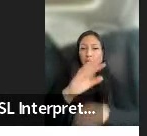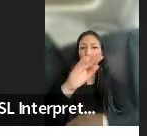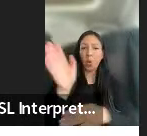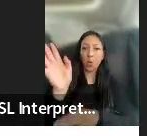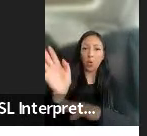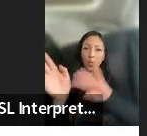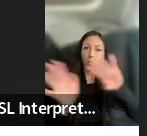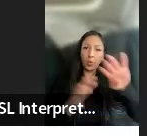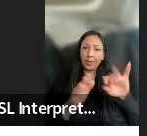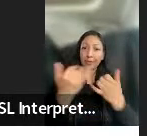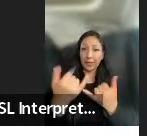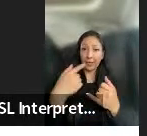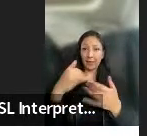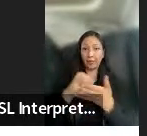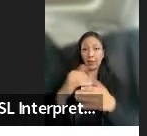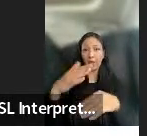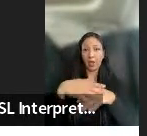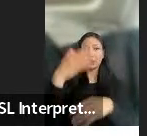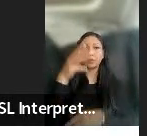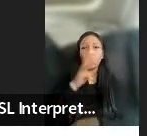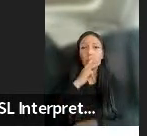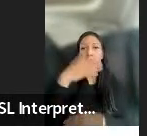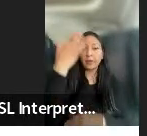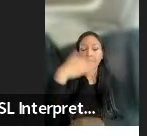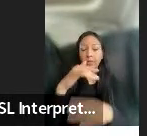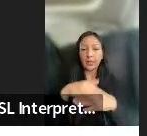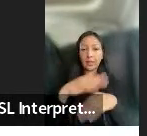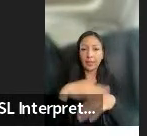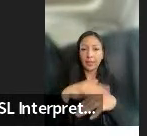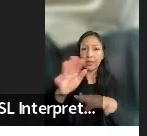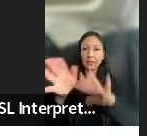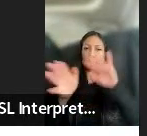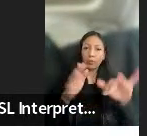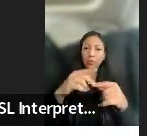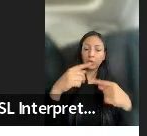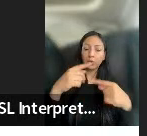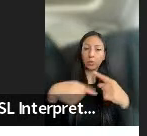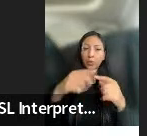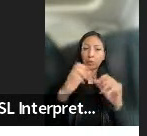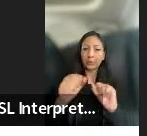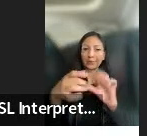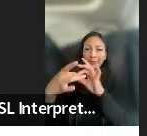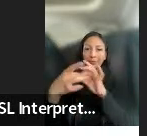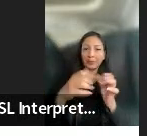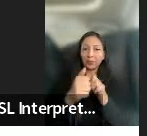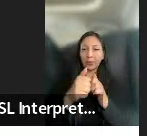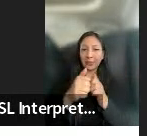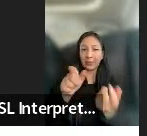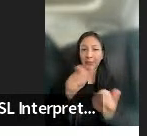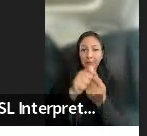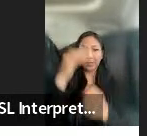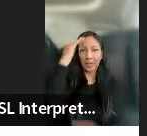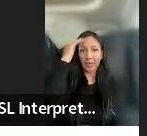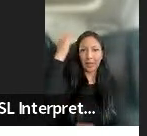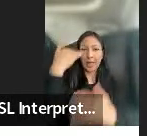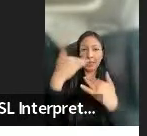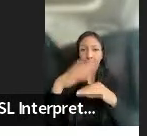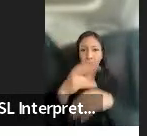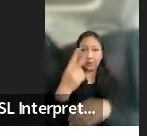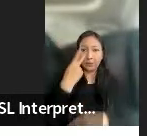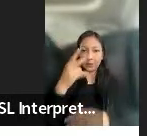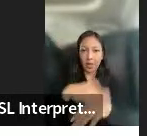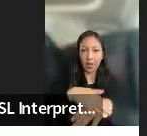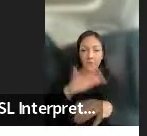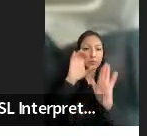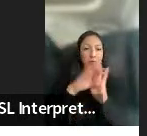Currently, along the waterfront, onshore wind turbines must comply with very strict height limits that you can see in this table at right, in most cases